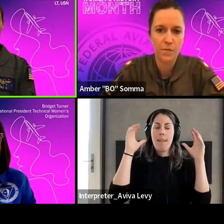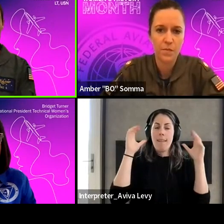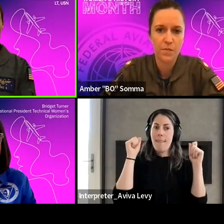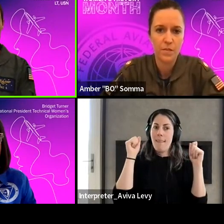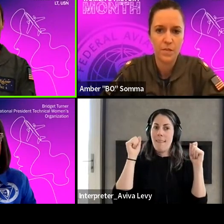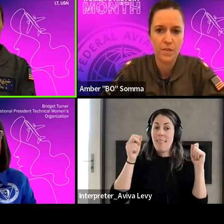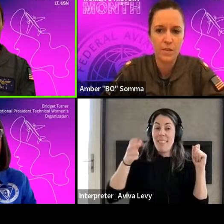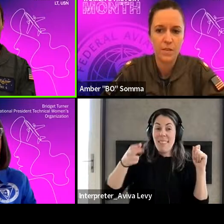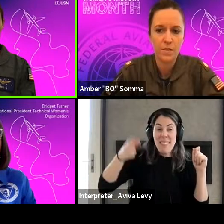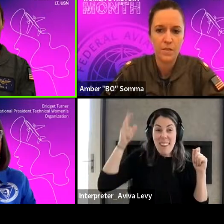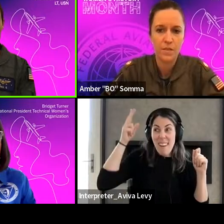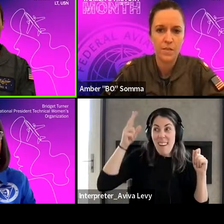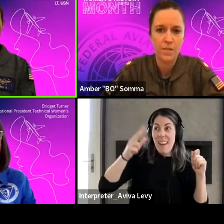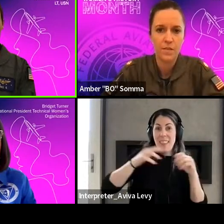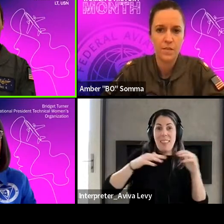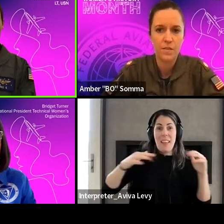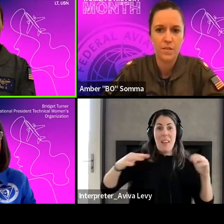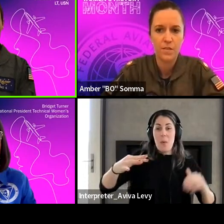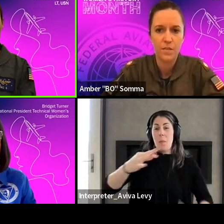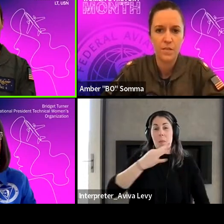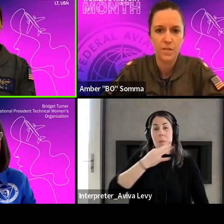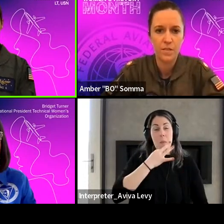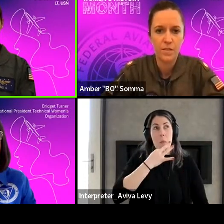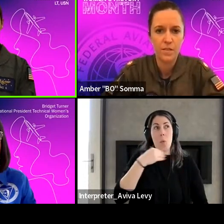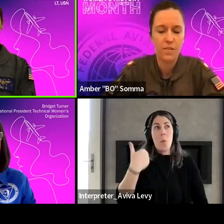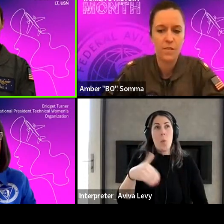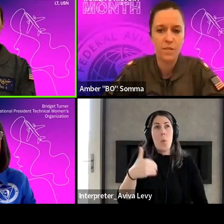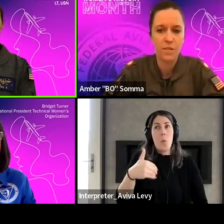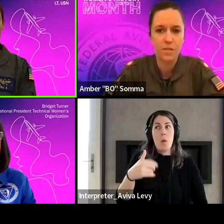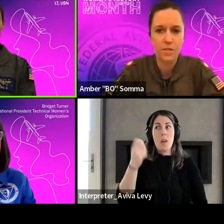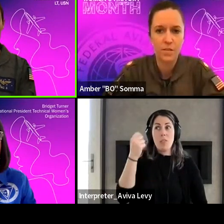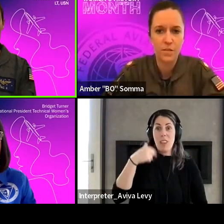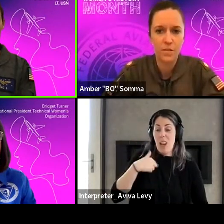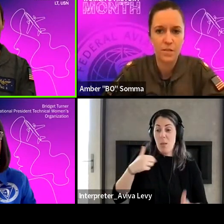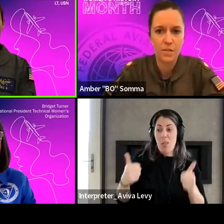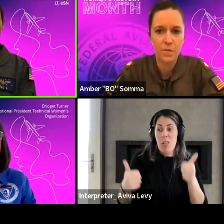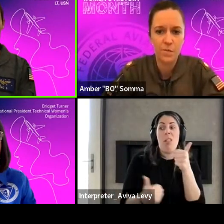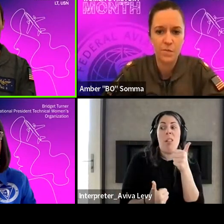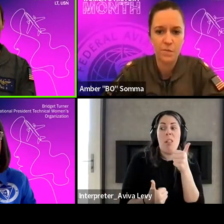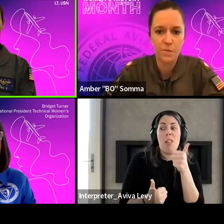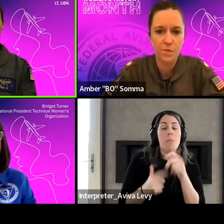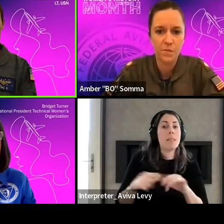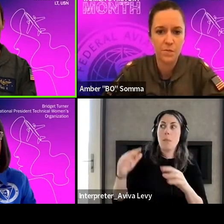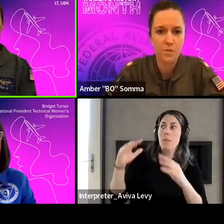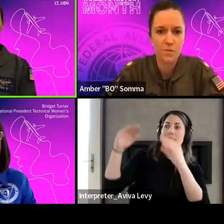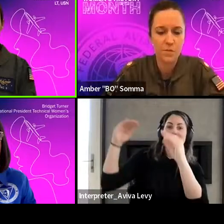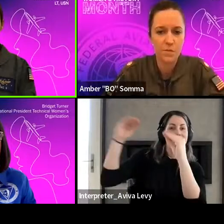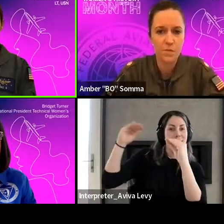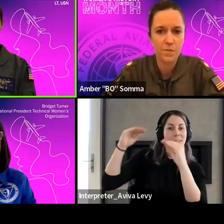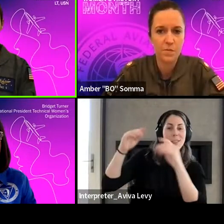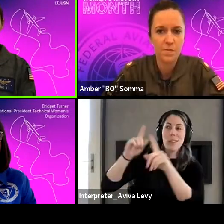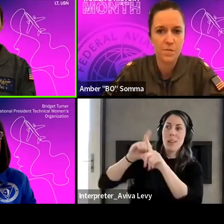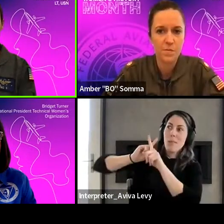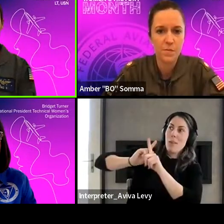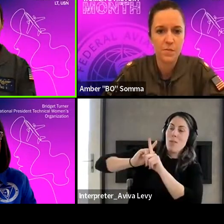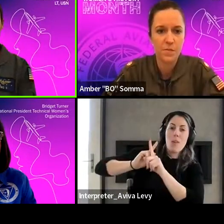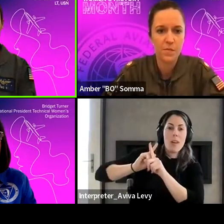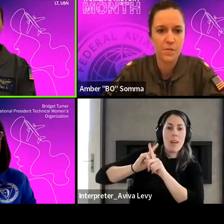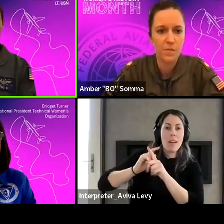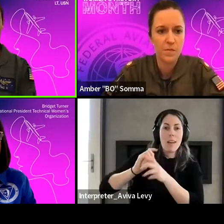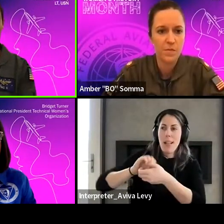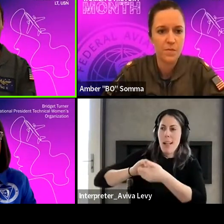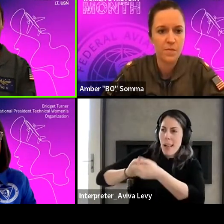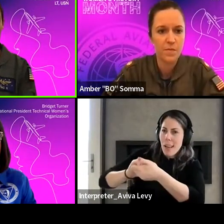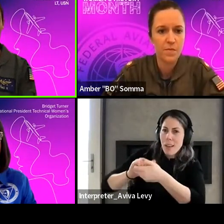of expertise and knowing where I am, but also having that coaching and instruction and being able to work together as